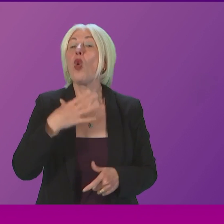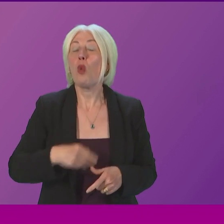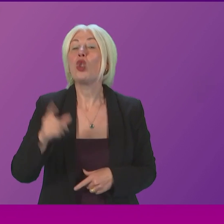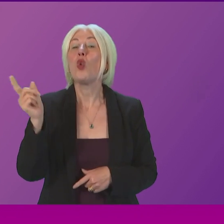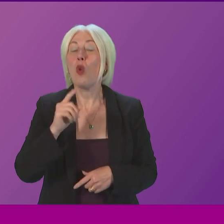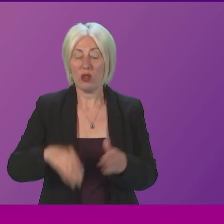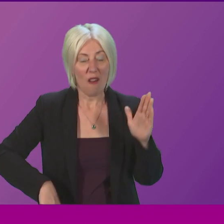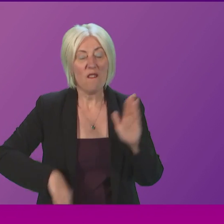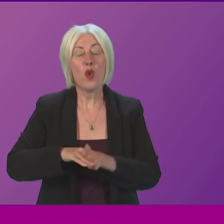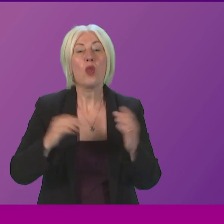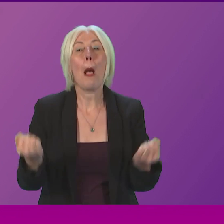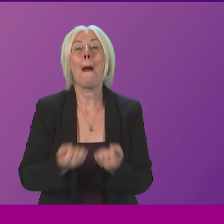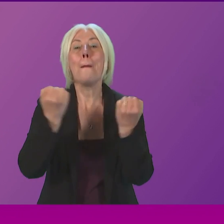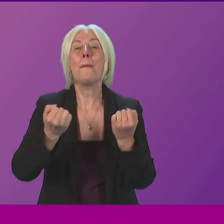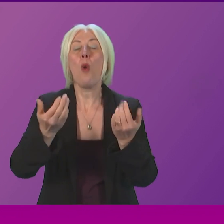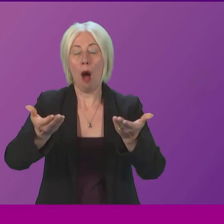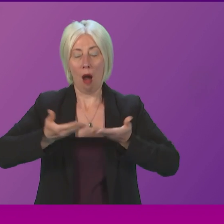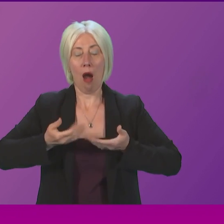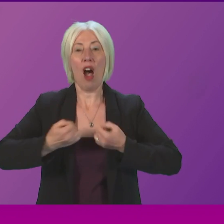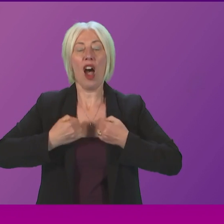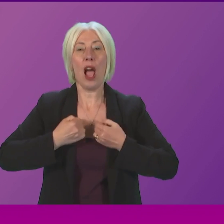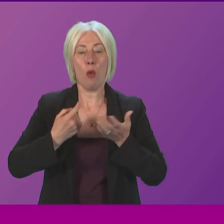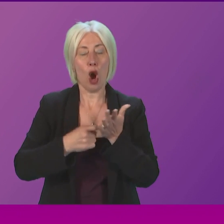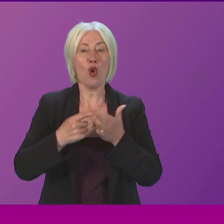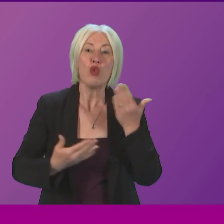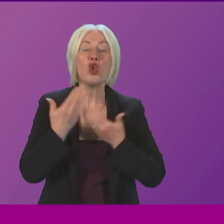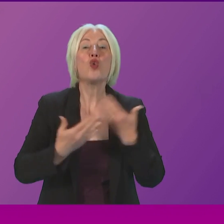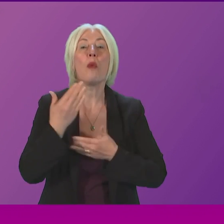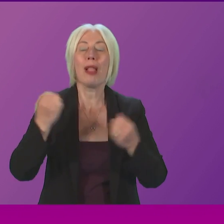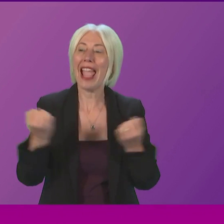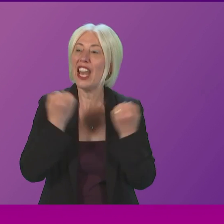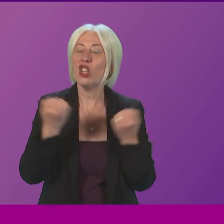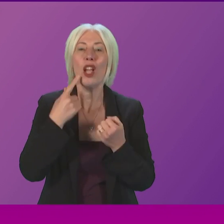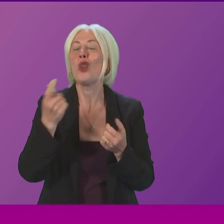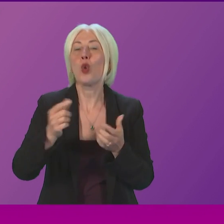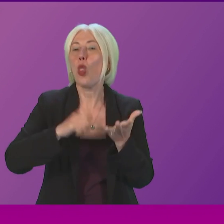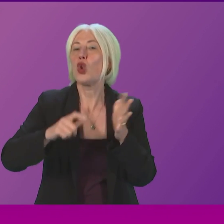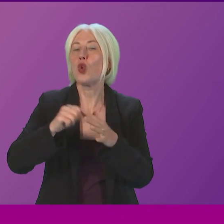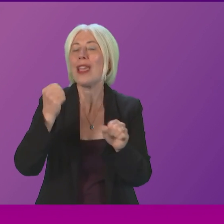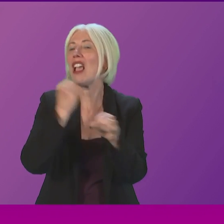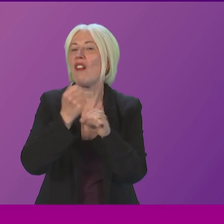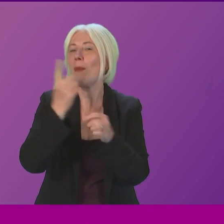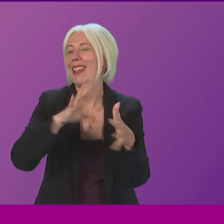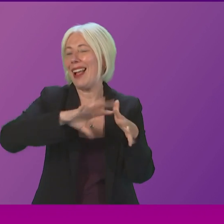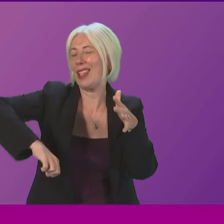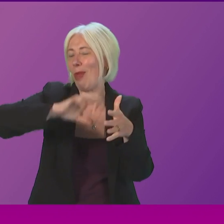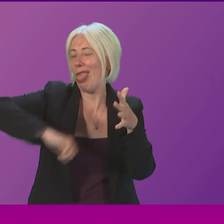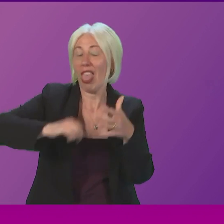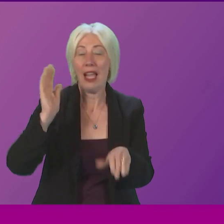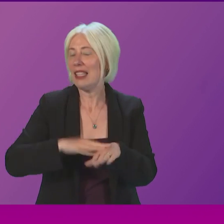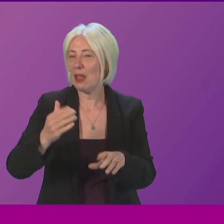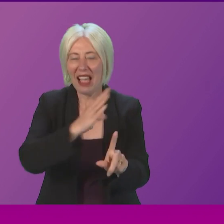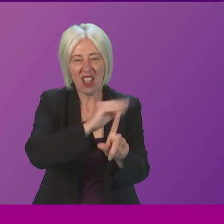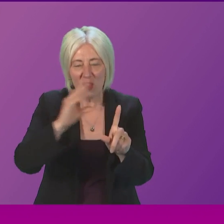full powers over our renewable energy, so it can't just be squandered by a UK government, whether that's Tory or whether that's